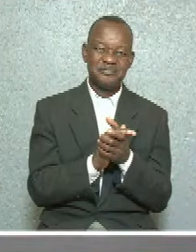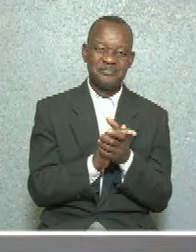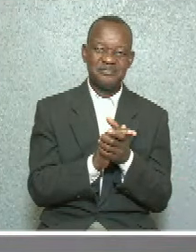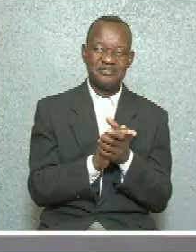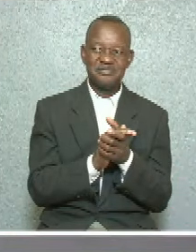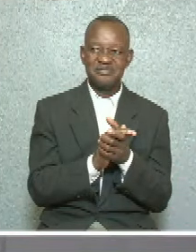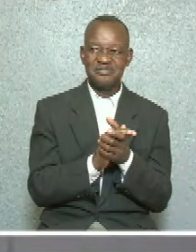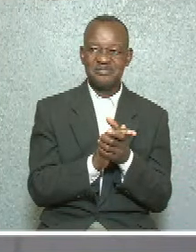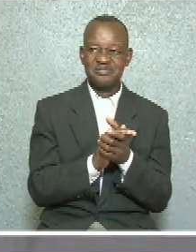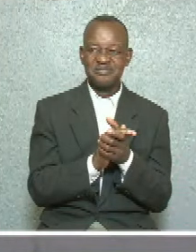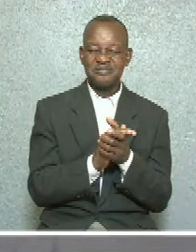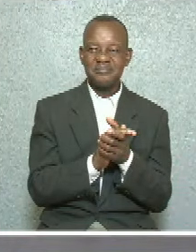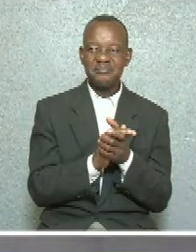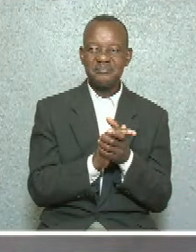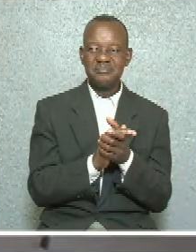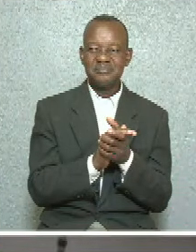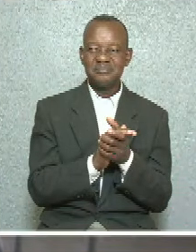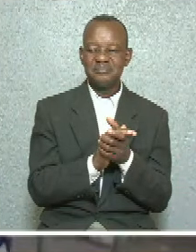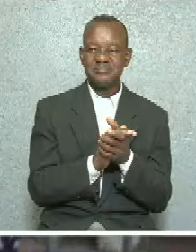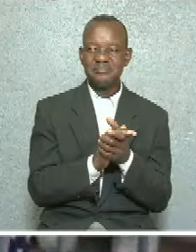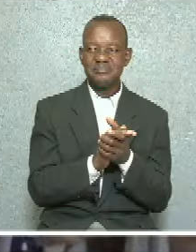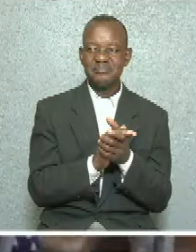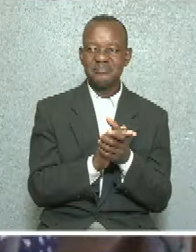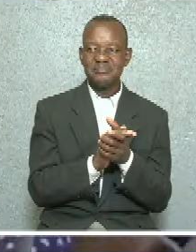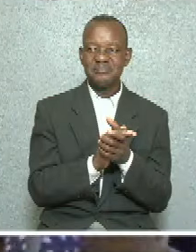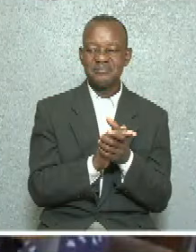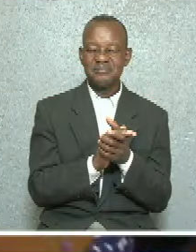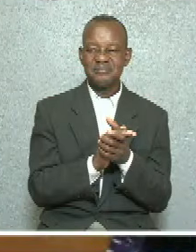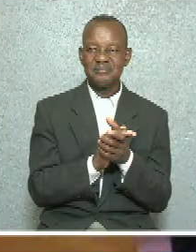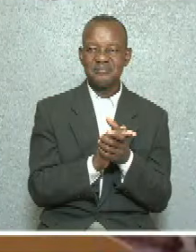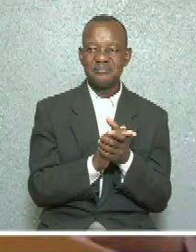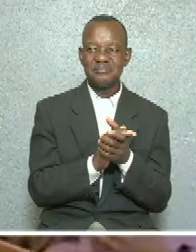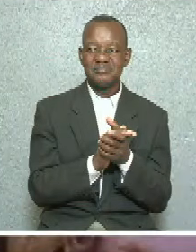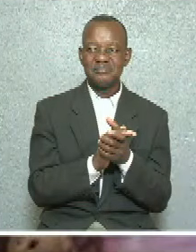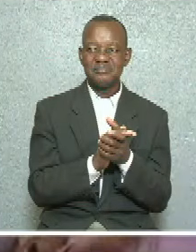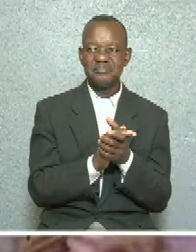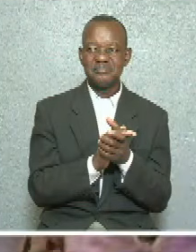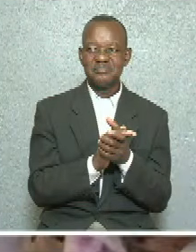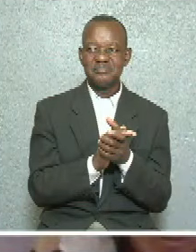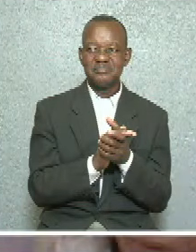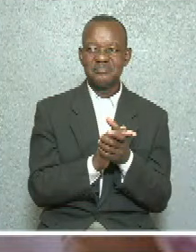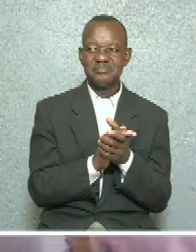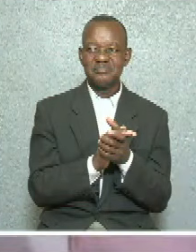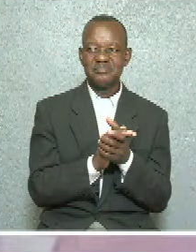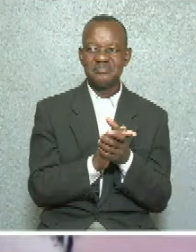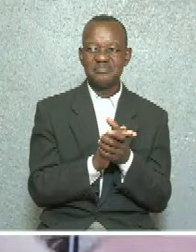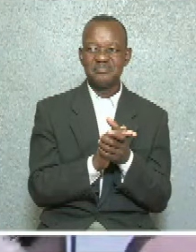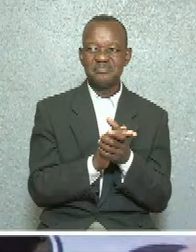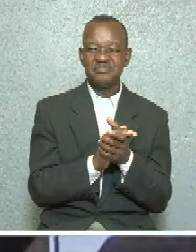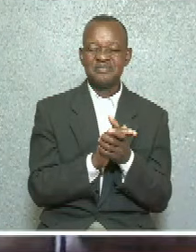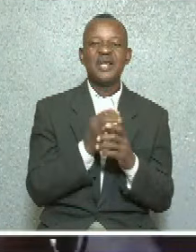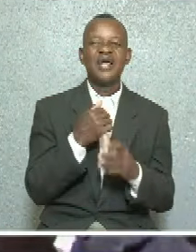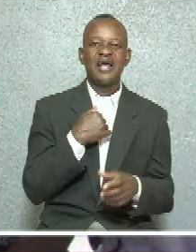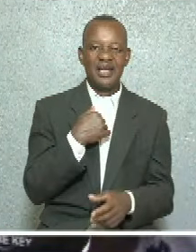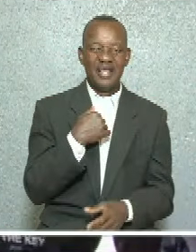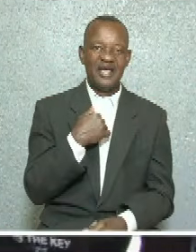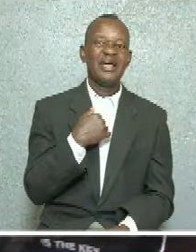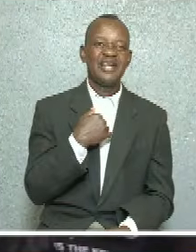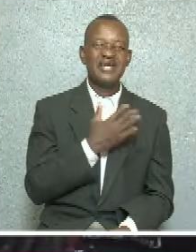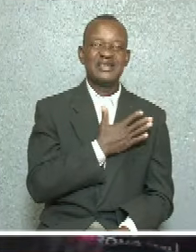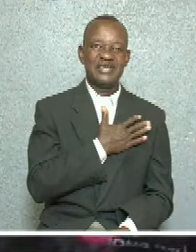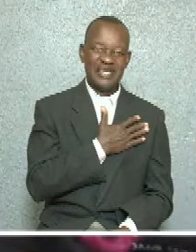I would like to be a part of him, whereby he used to work very hard at home and make sure his family